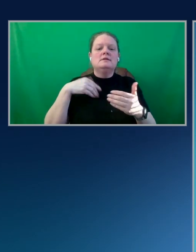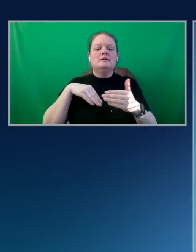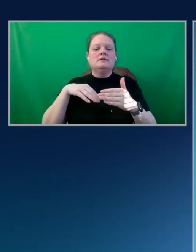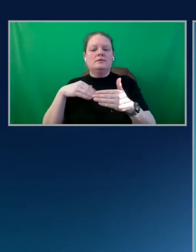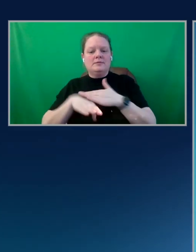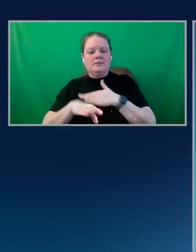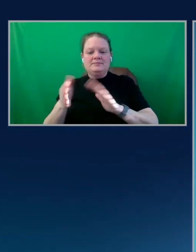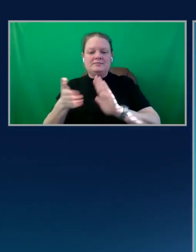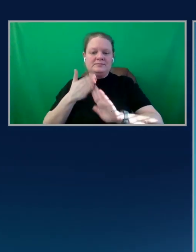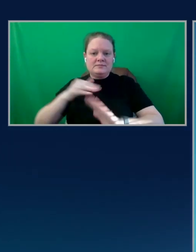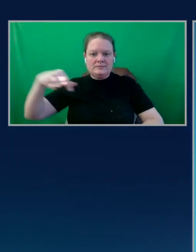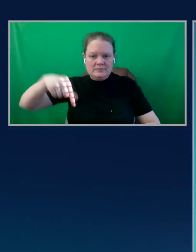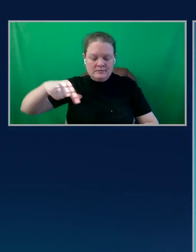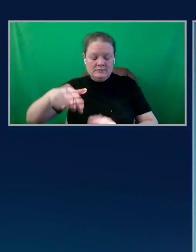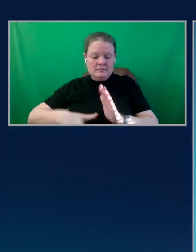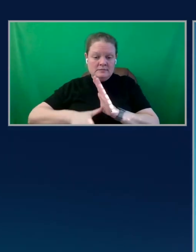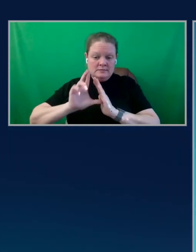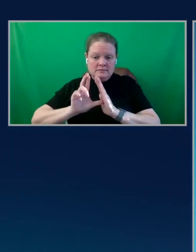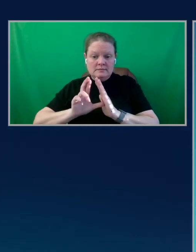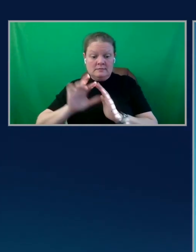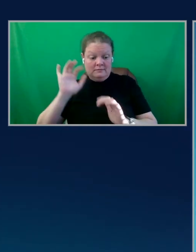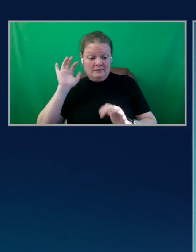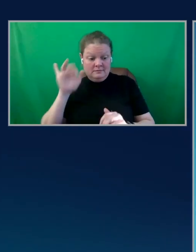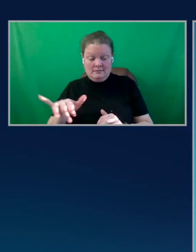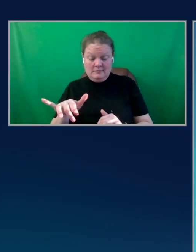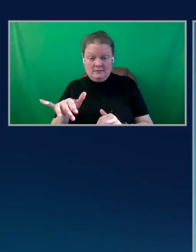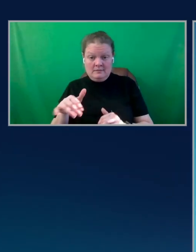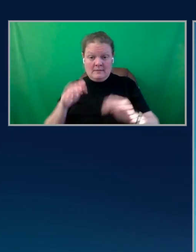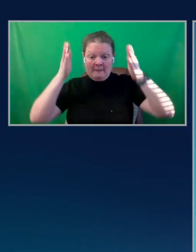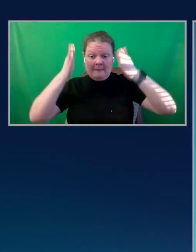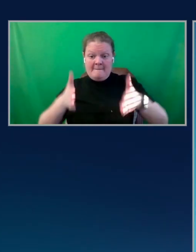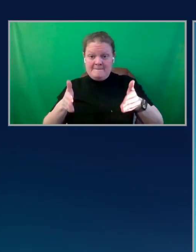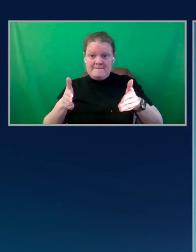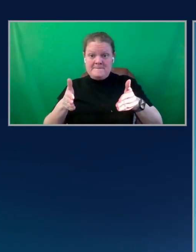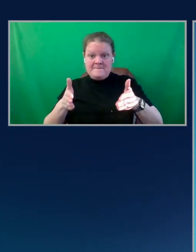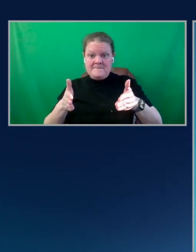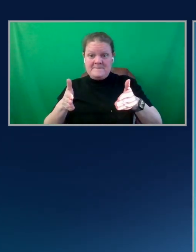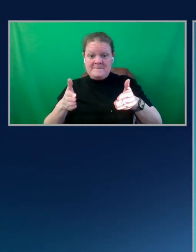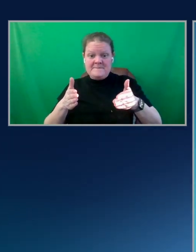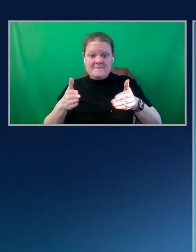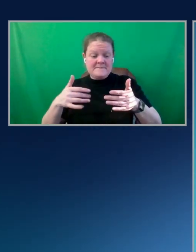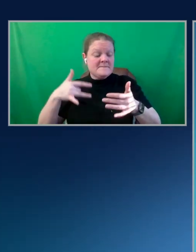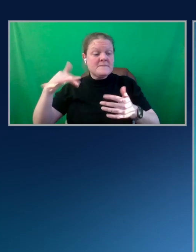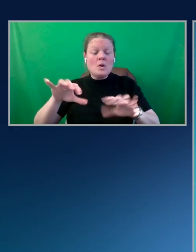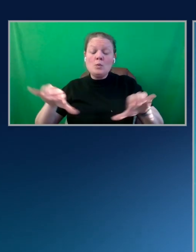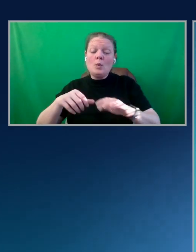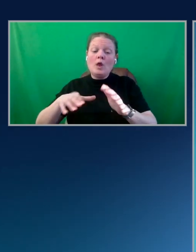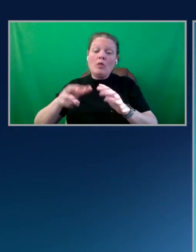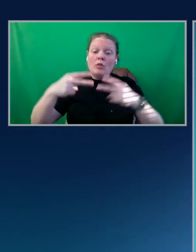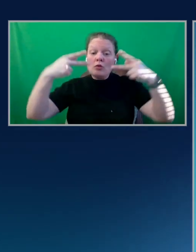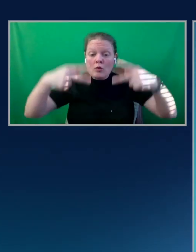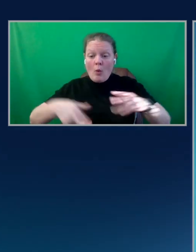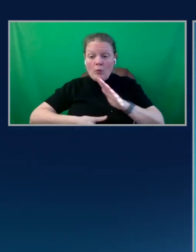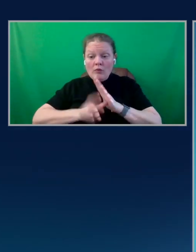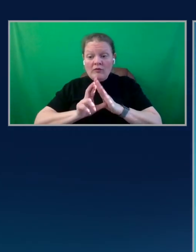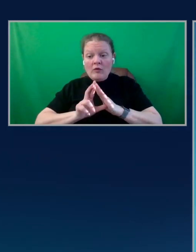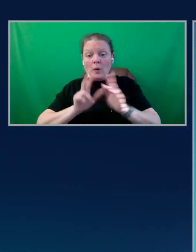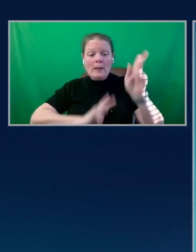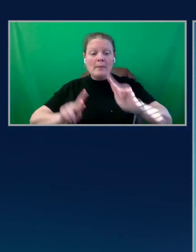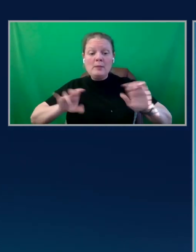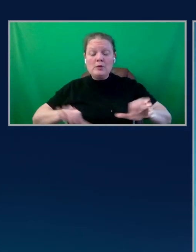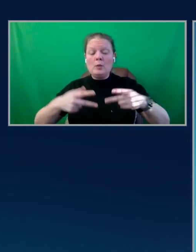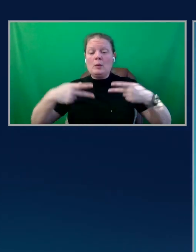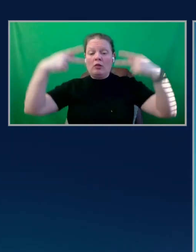Q review? Would that be the person who ultimately is doing the code review, or persons that are doing the code, or do you